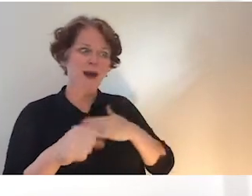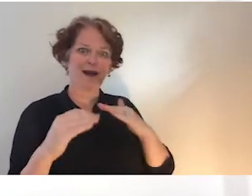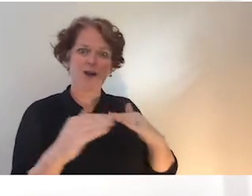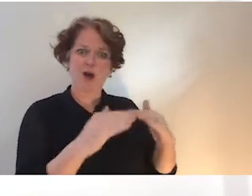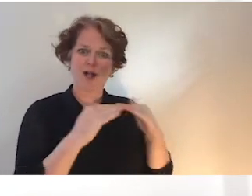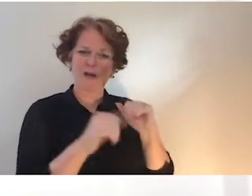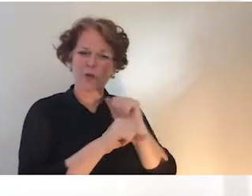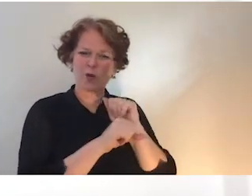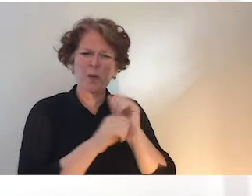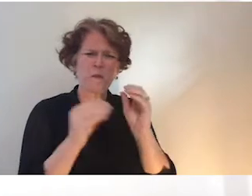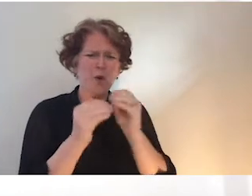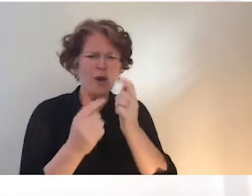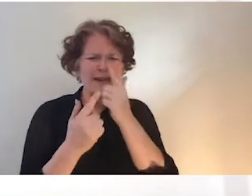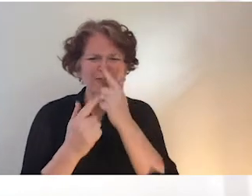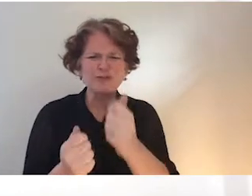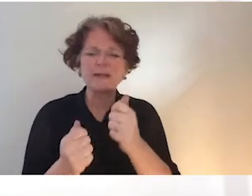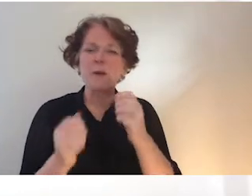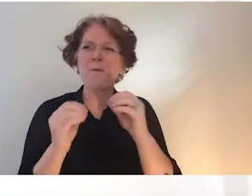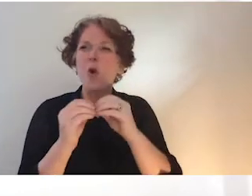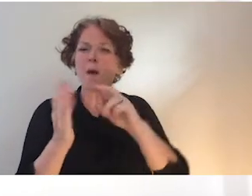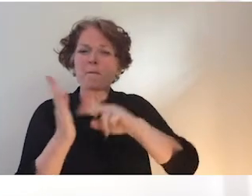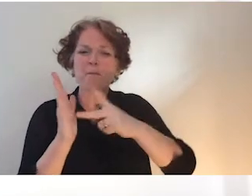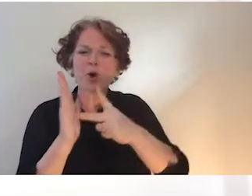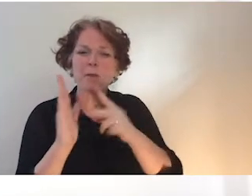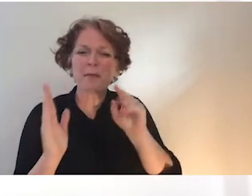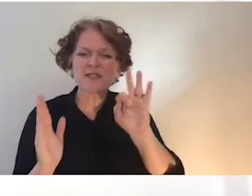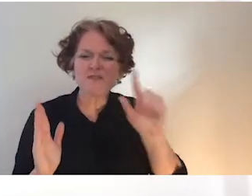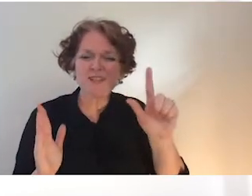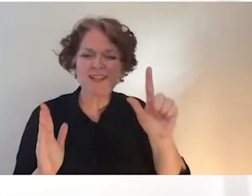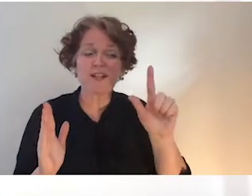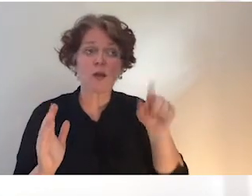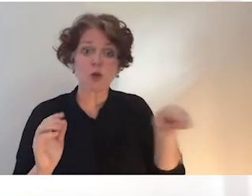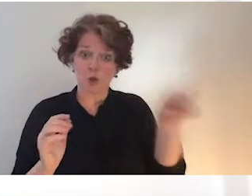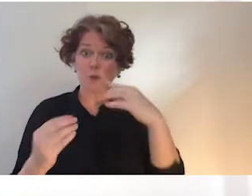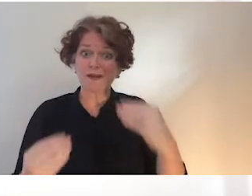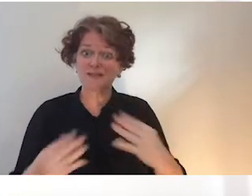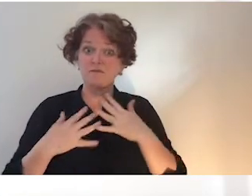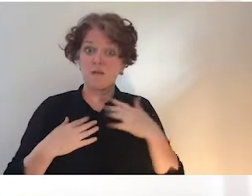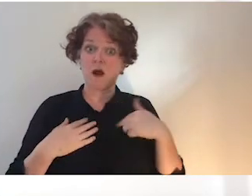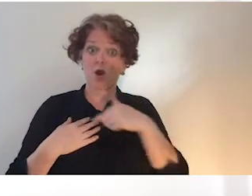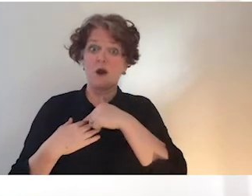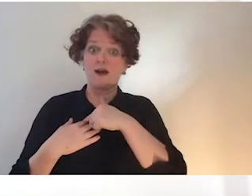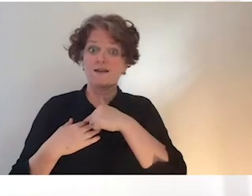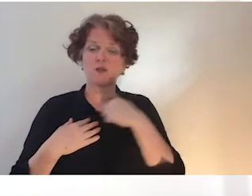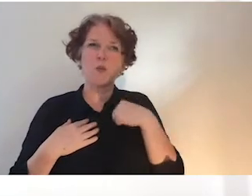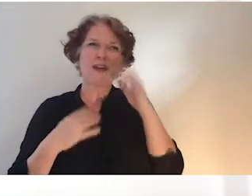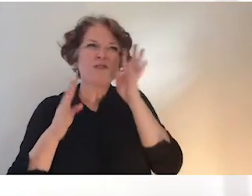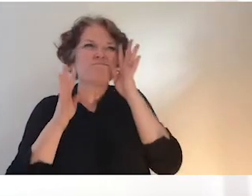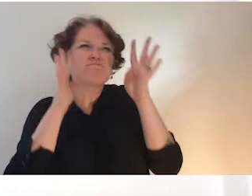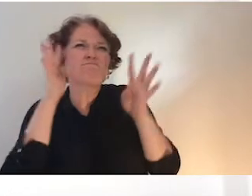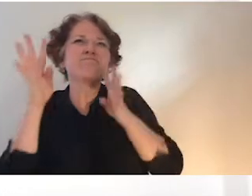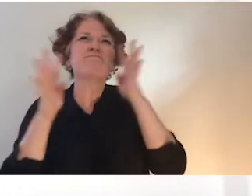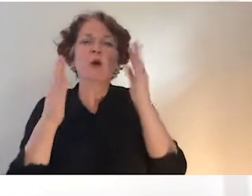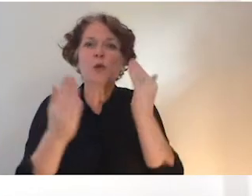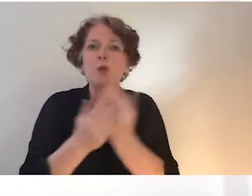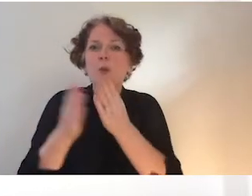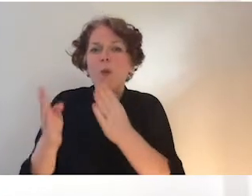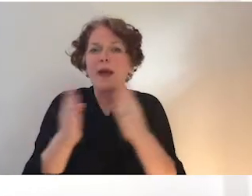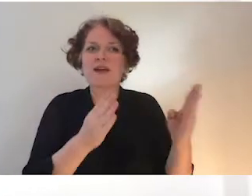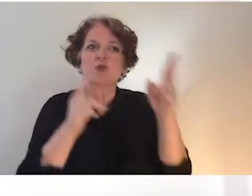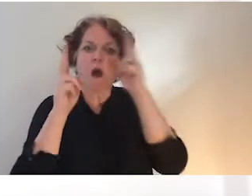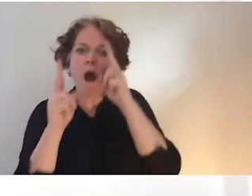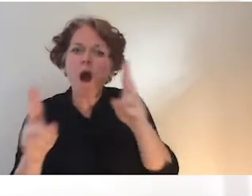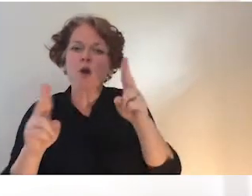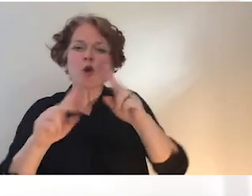faculty colleagues so much more interesting and purposeful, and for inspiring us at TC to keep reimagining new ways